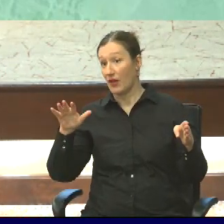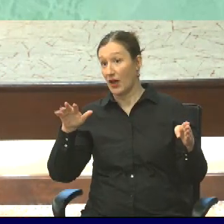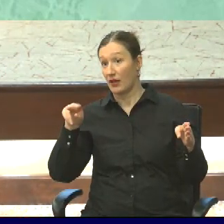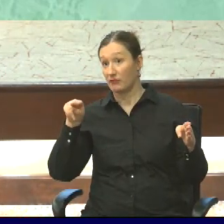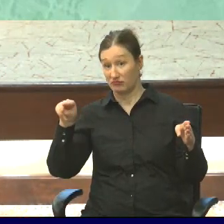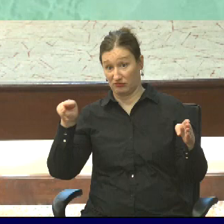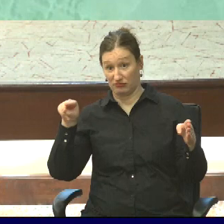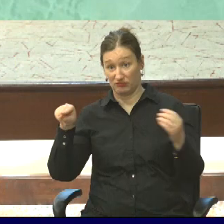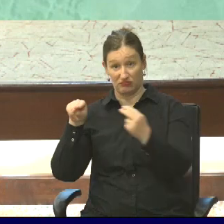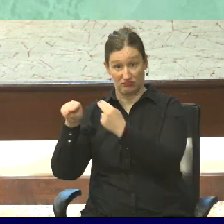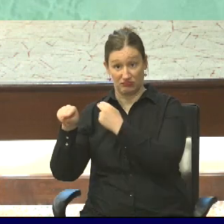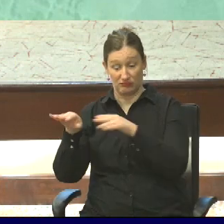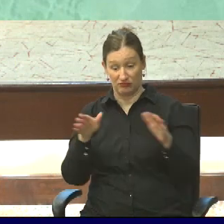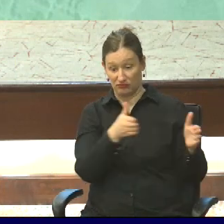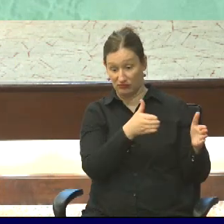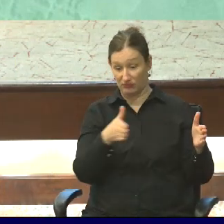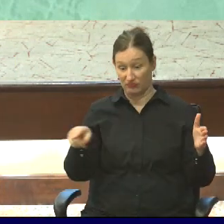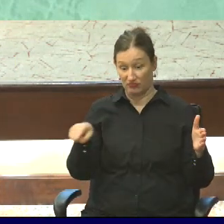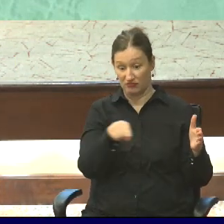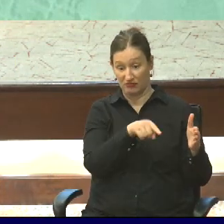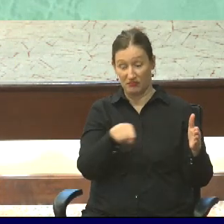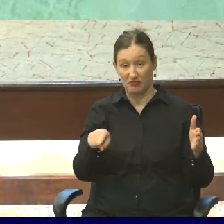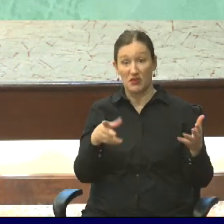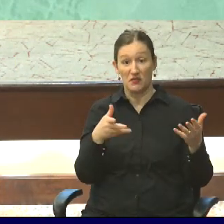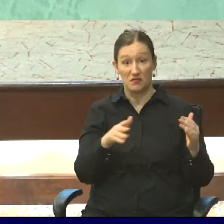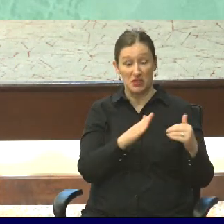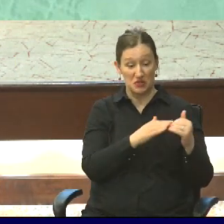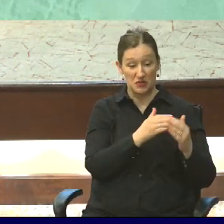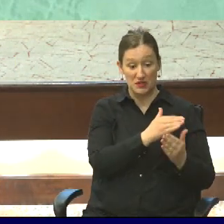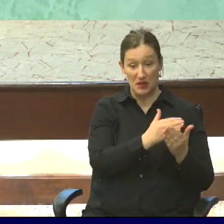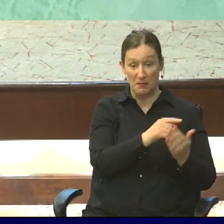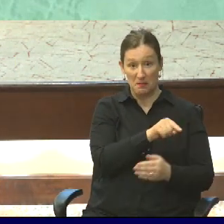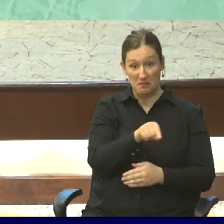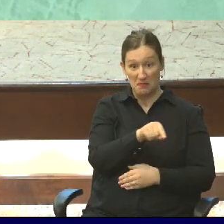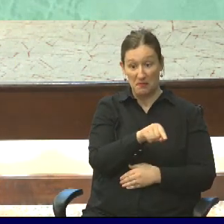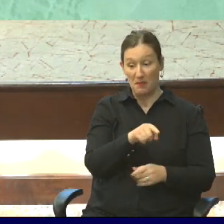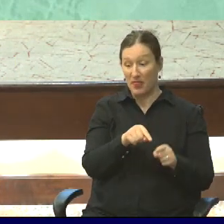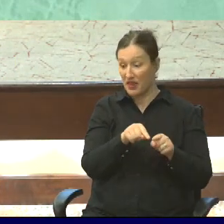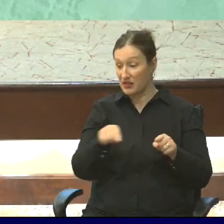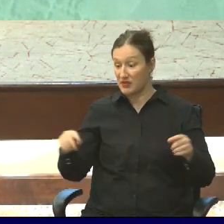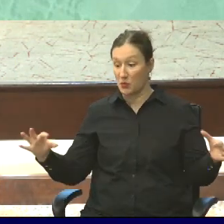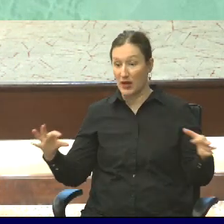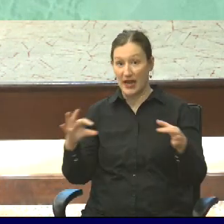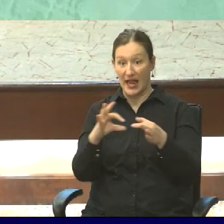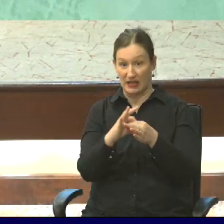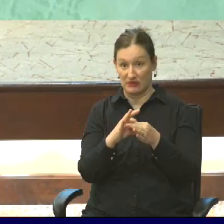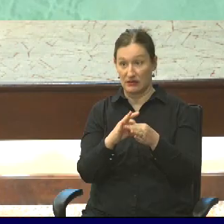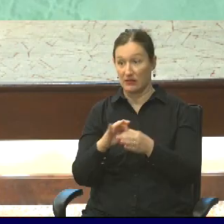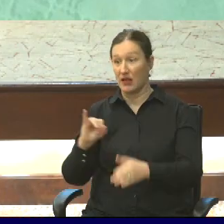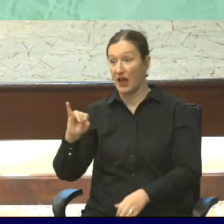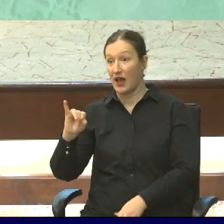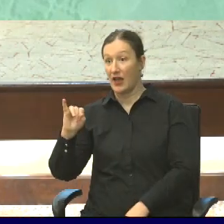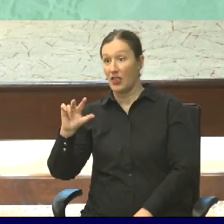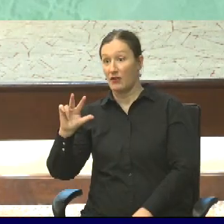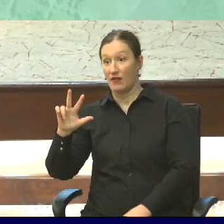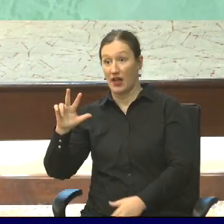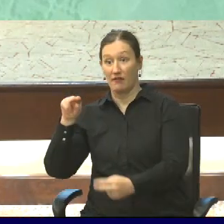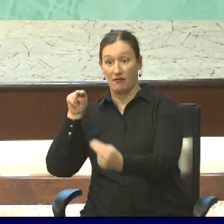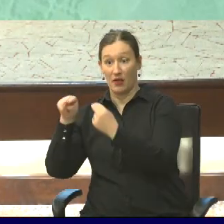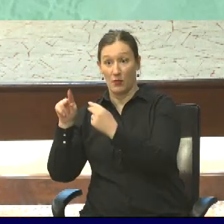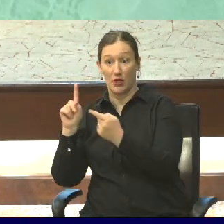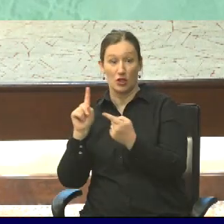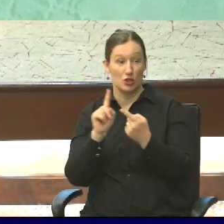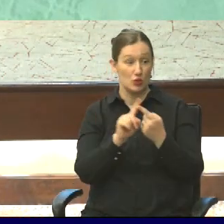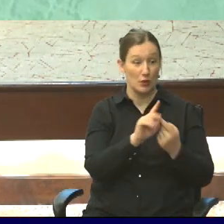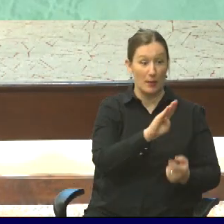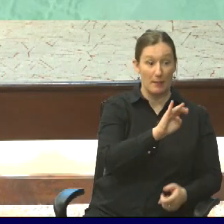There's a little segment of gateway that's been built. There's going to be a new gateway that connects I-35 to Bagby. A little segment of it's been built,